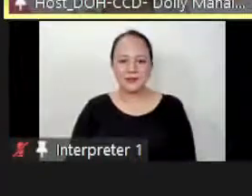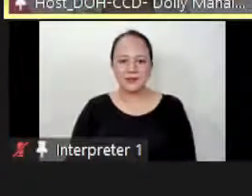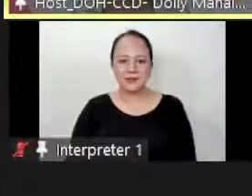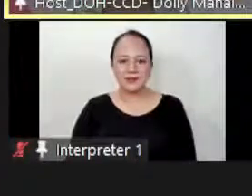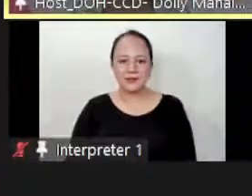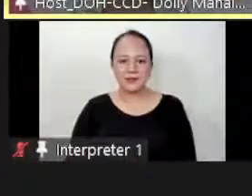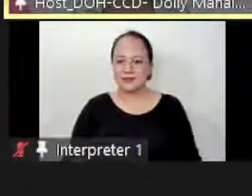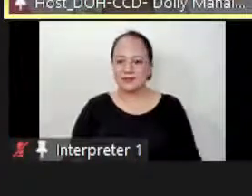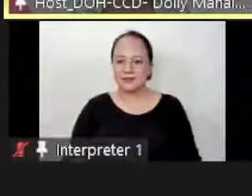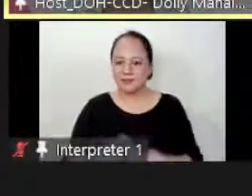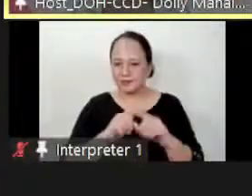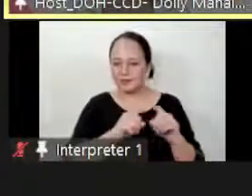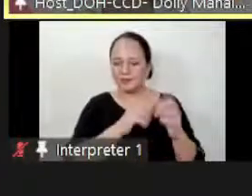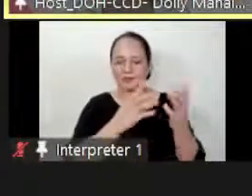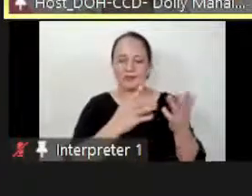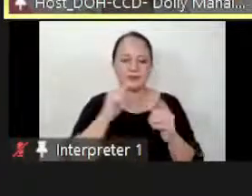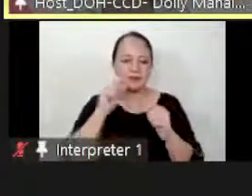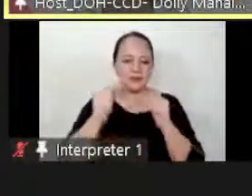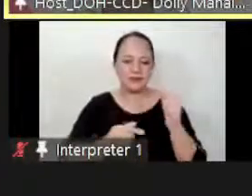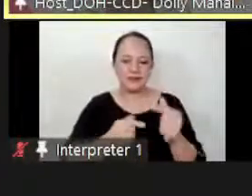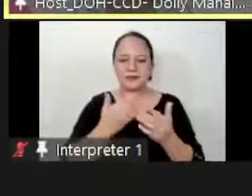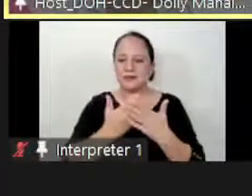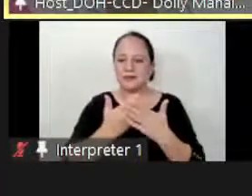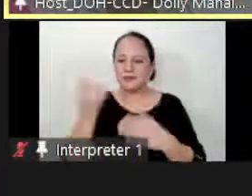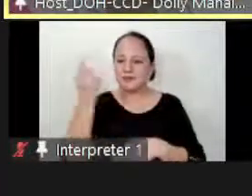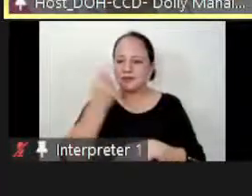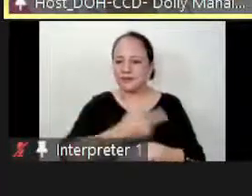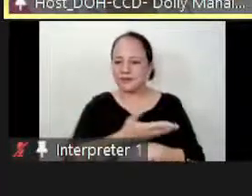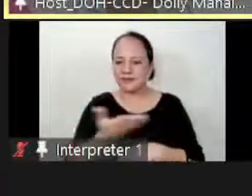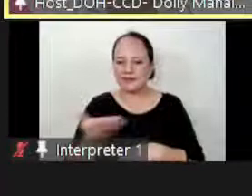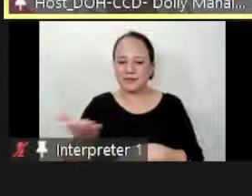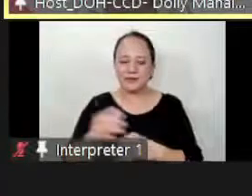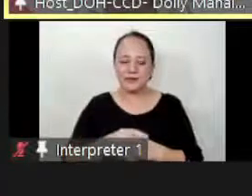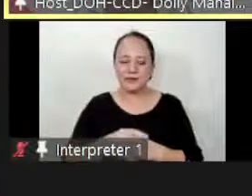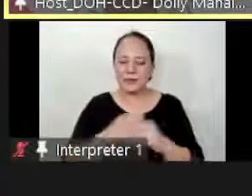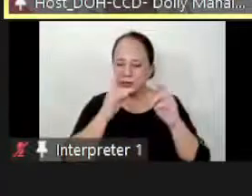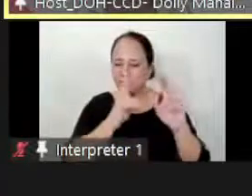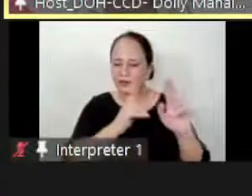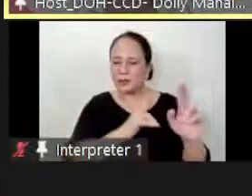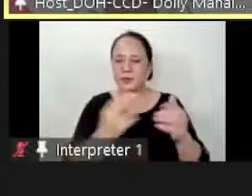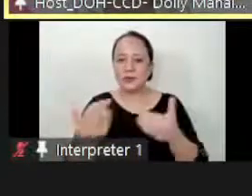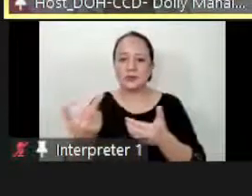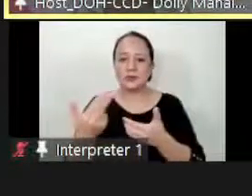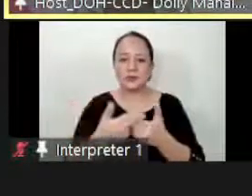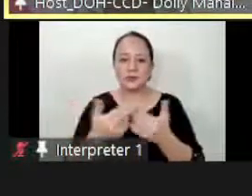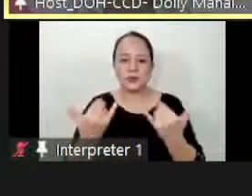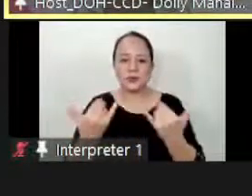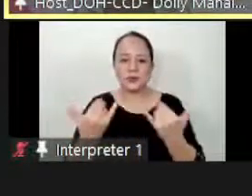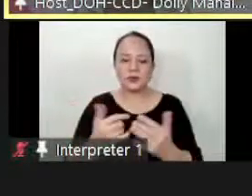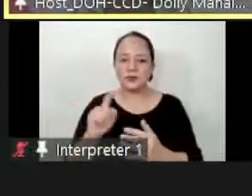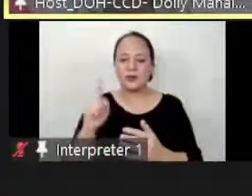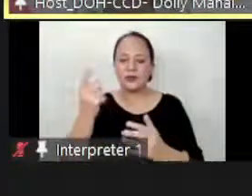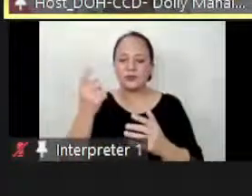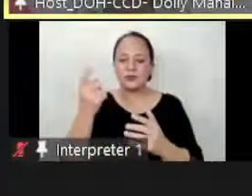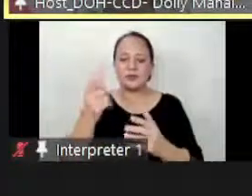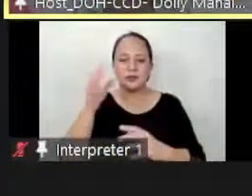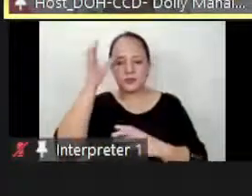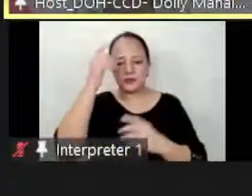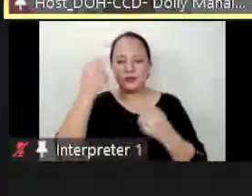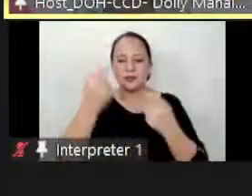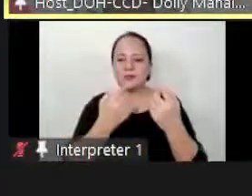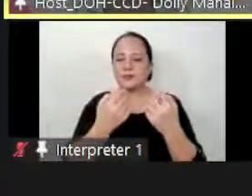Distinguished guests, a pleasant day to all of you. It is an honor to join you today in the first Cancer Control